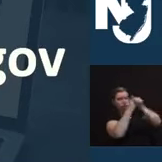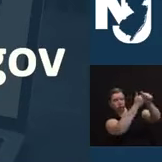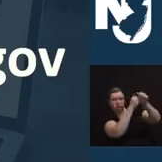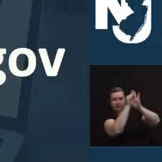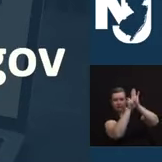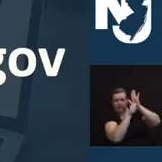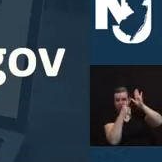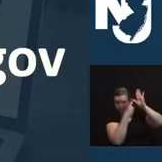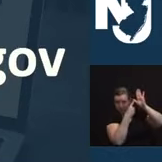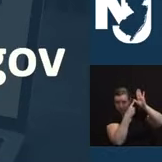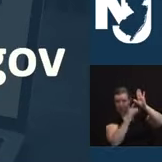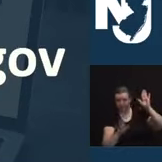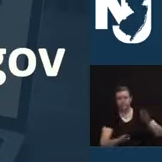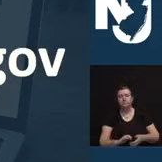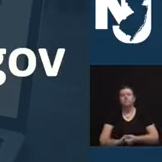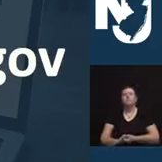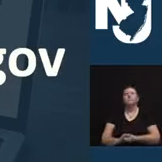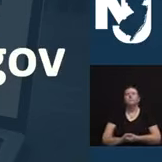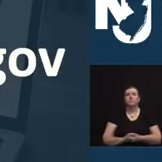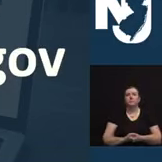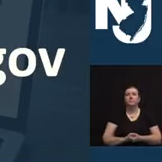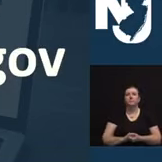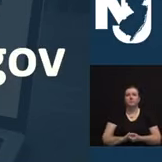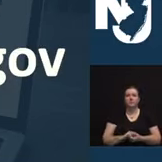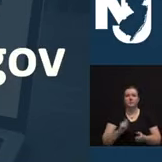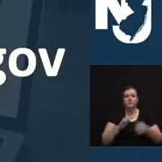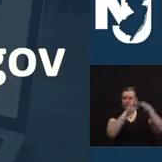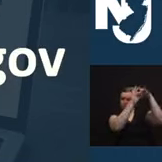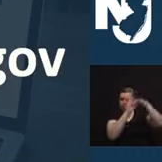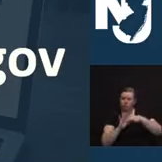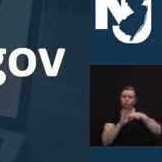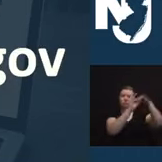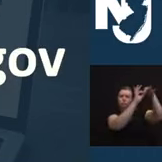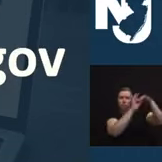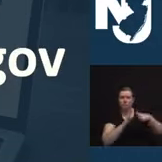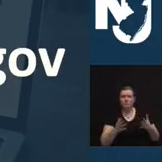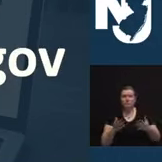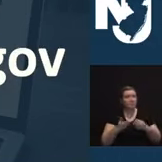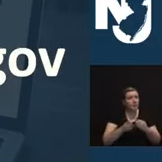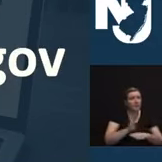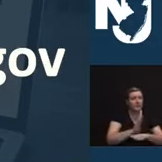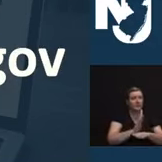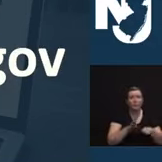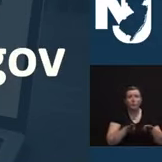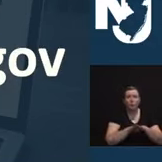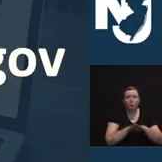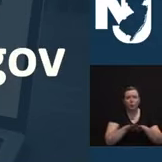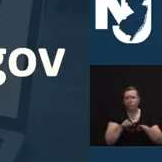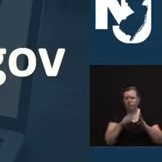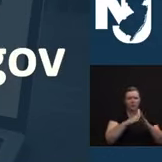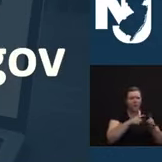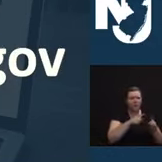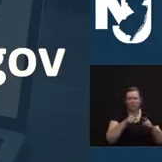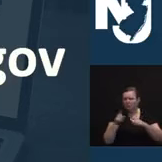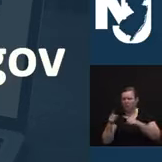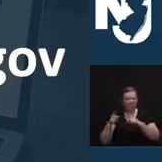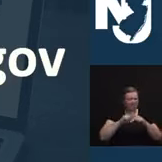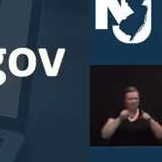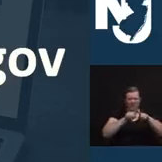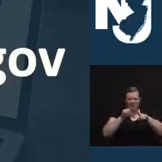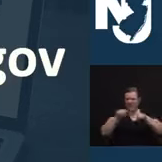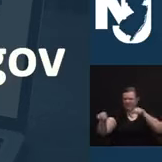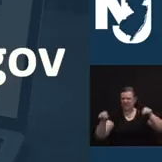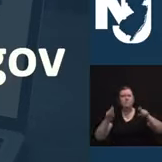rules where certain businesses are entirely shuttered in one town but not the next. By the way, especially in New Jersey, the densest